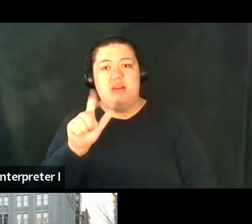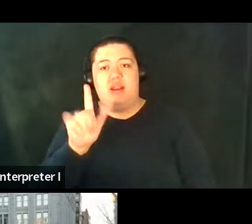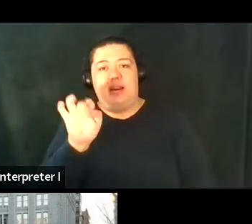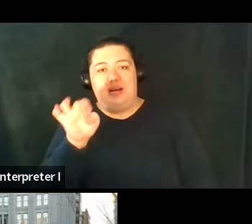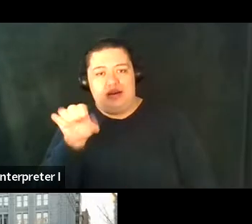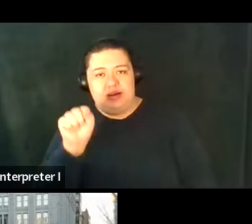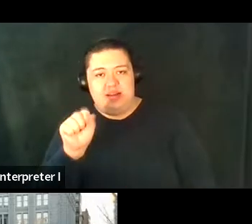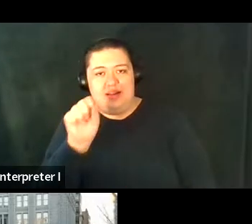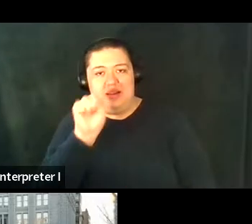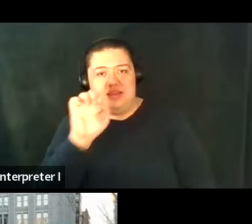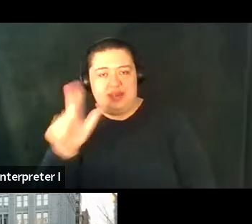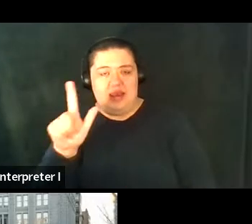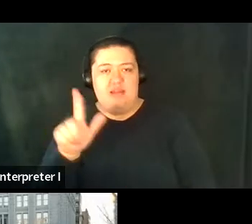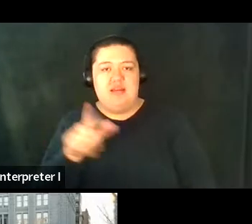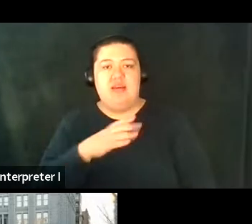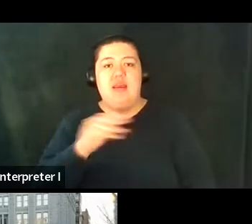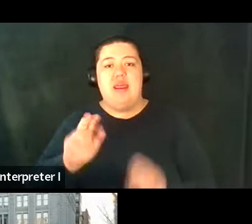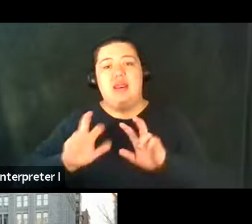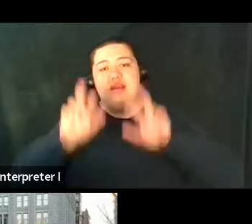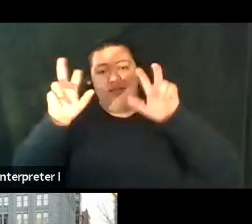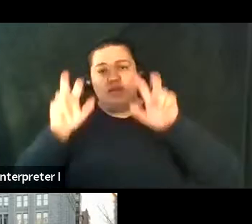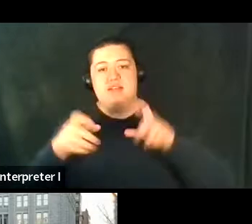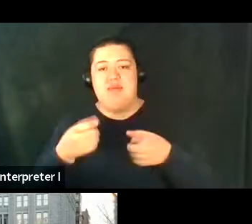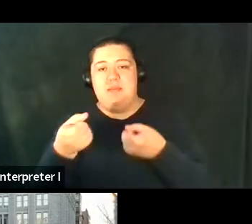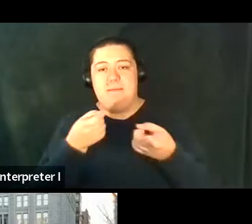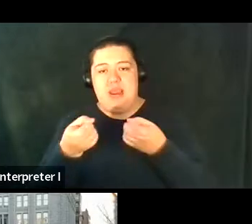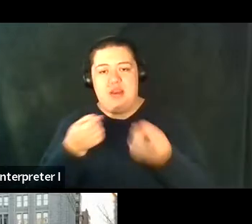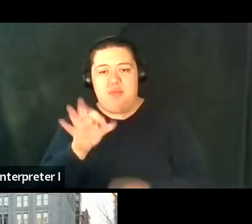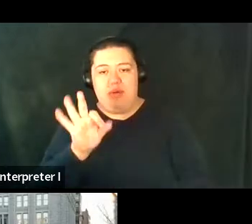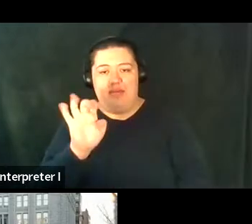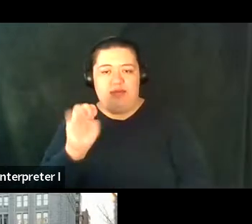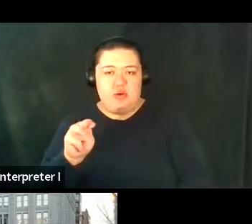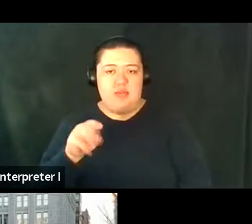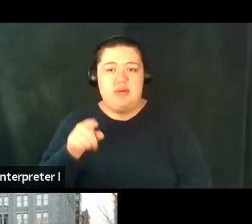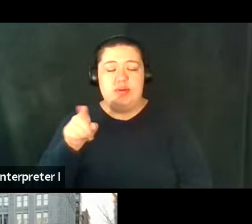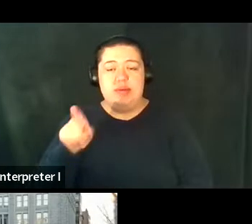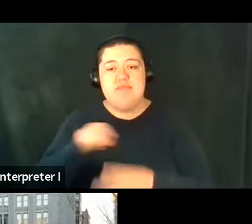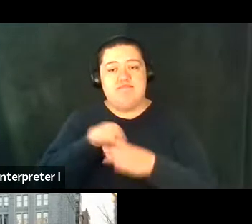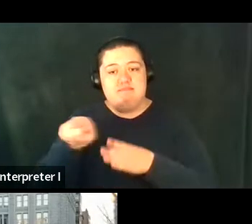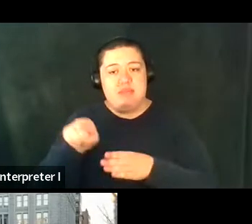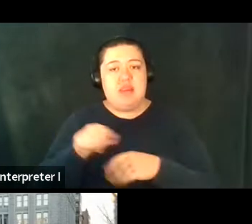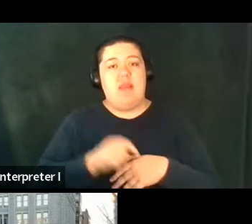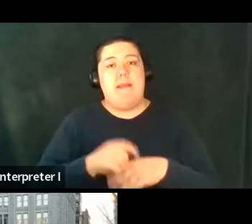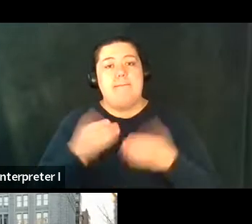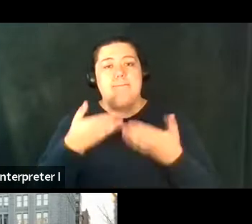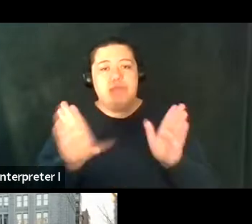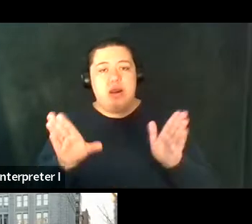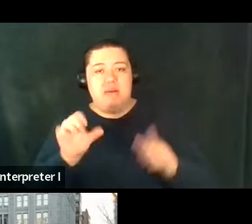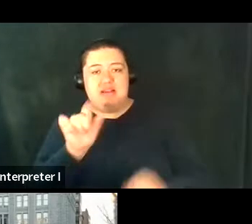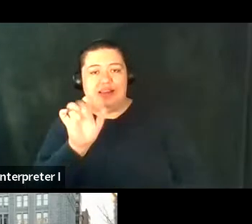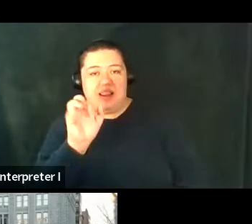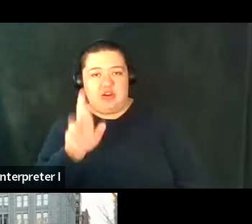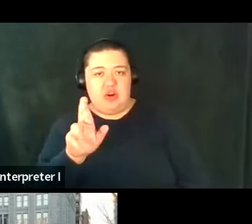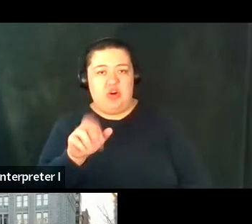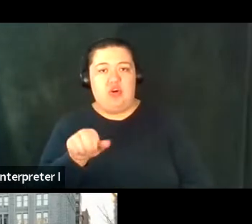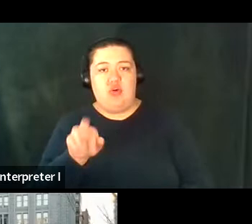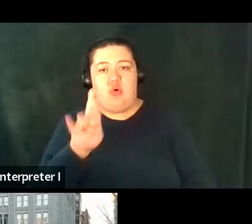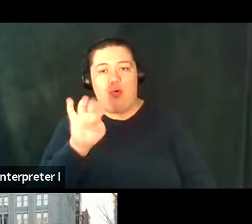estate services and investment management firm, where she specialized in public sector real estate.